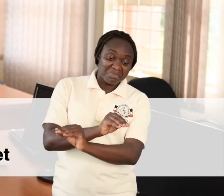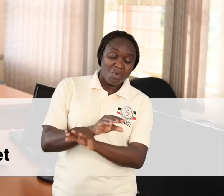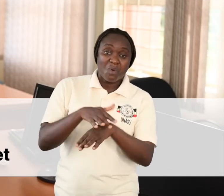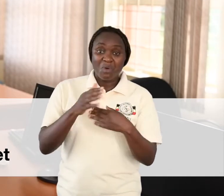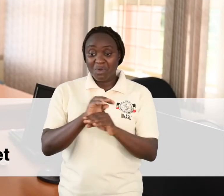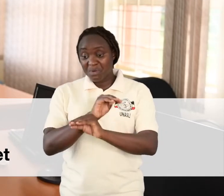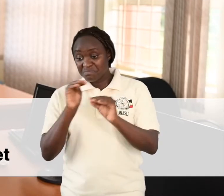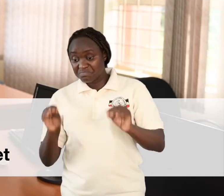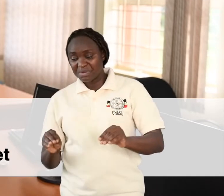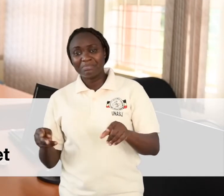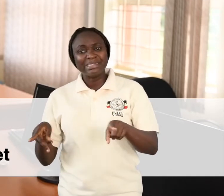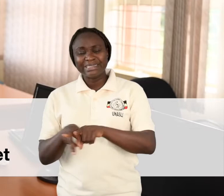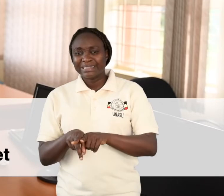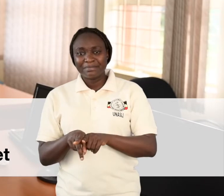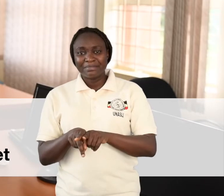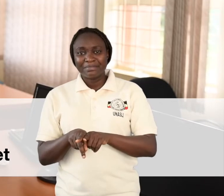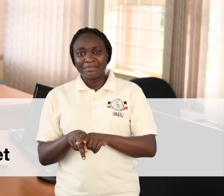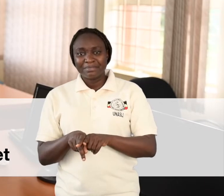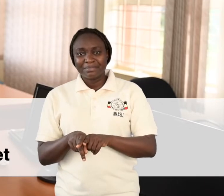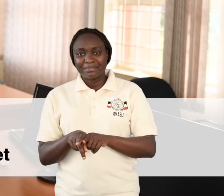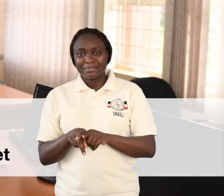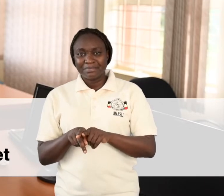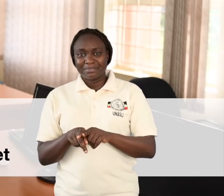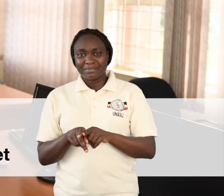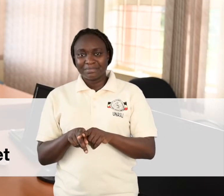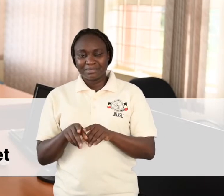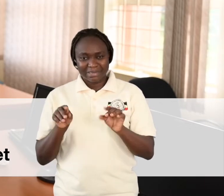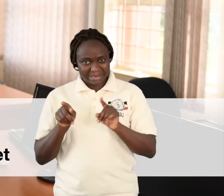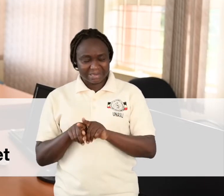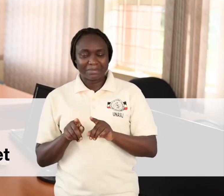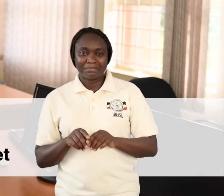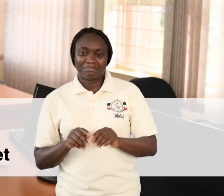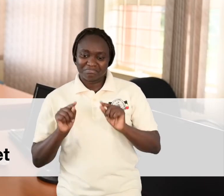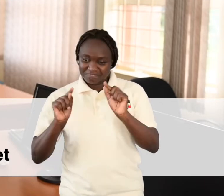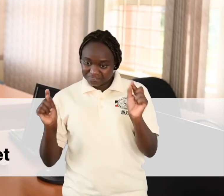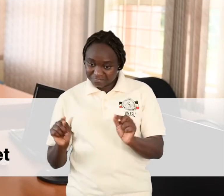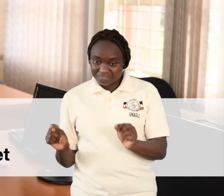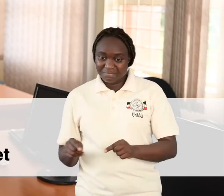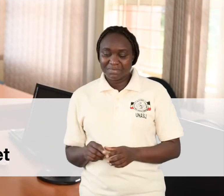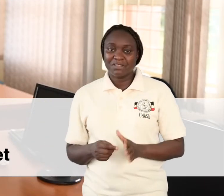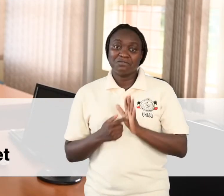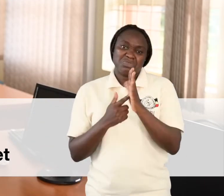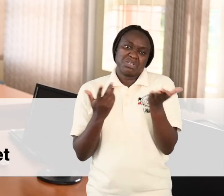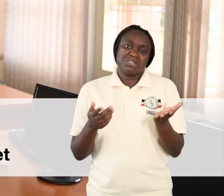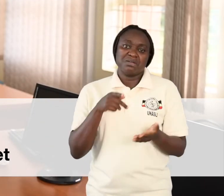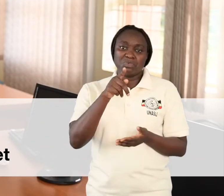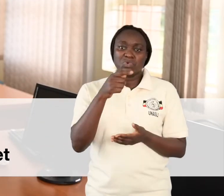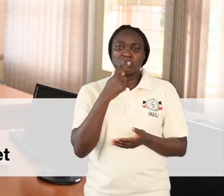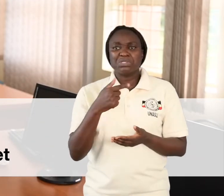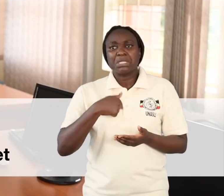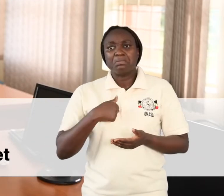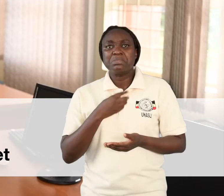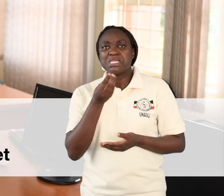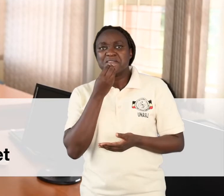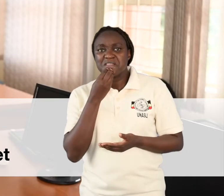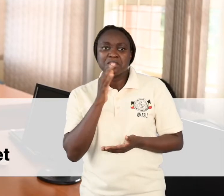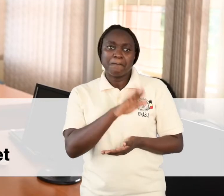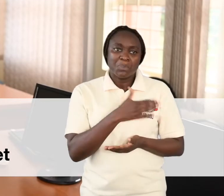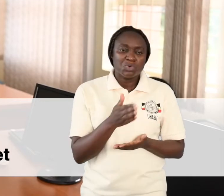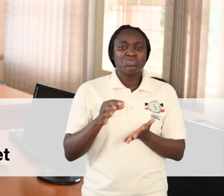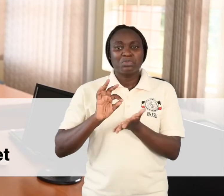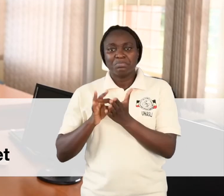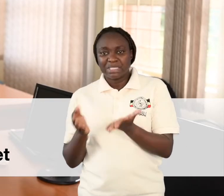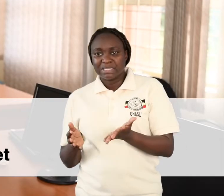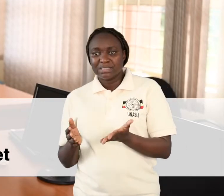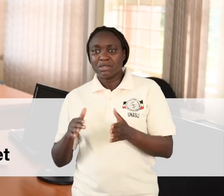other. It's just like saying we ate posho and beans. It has